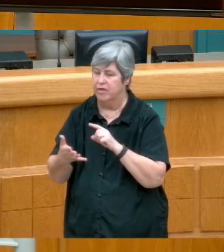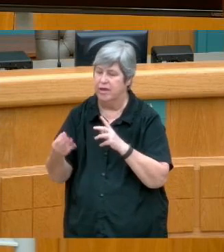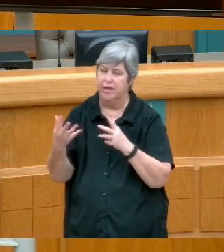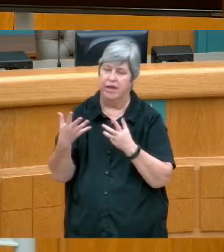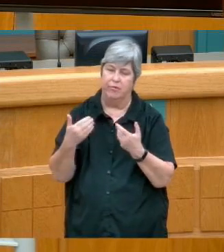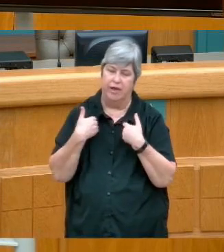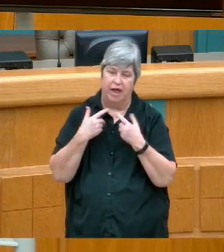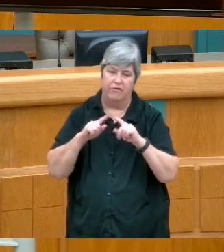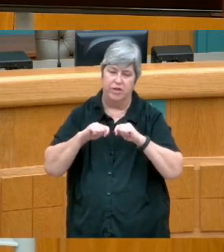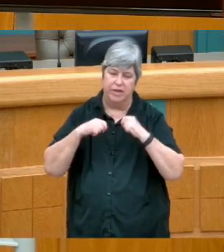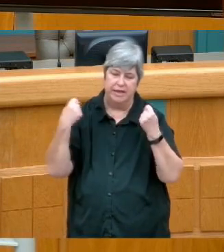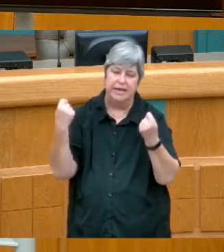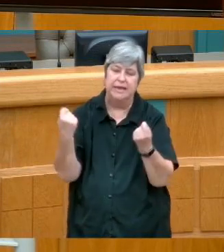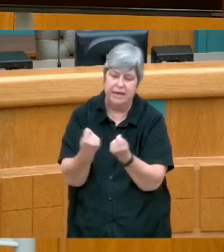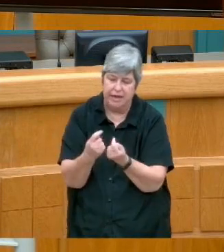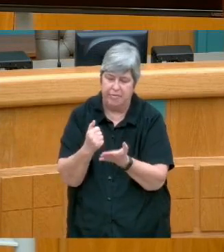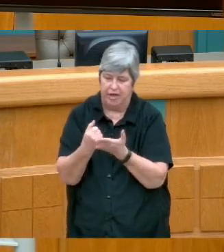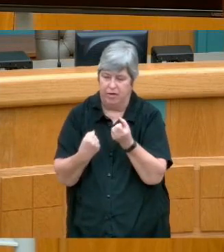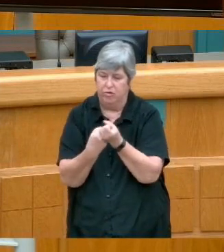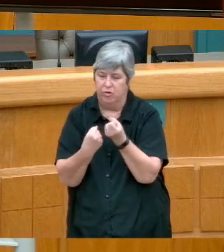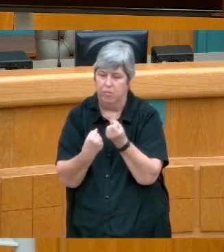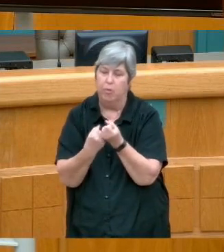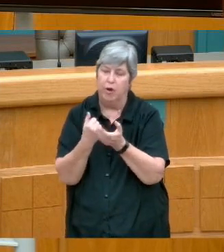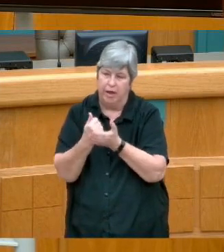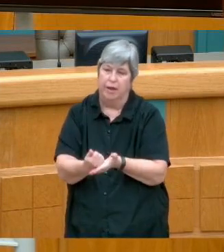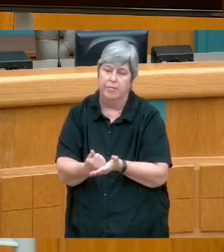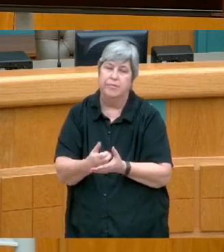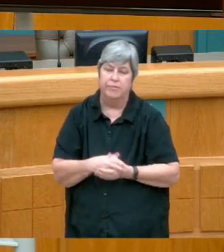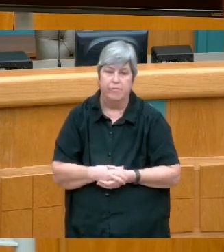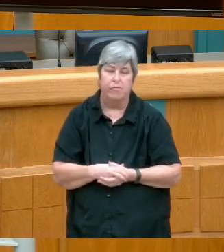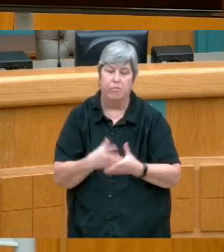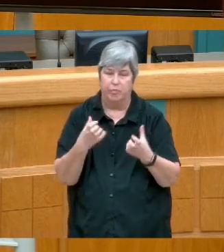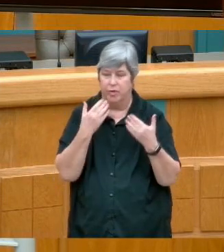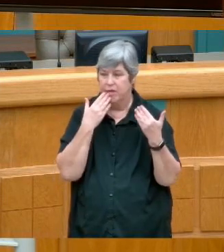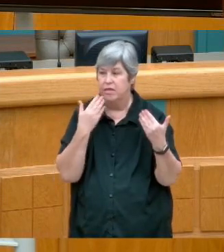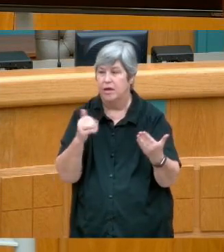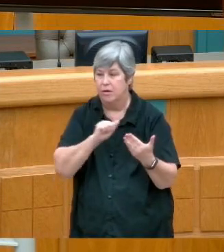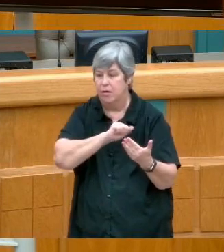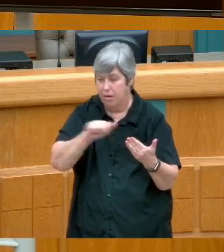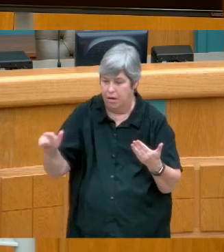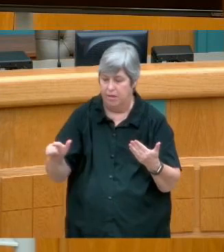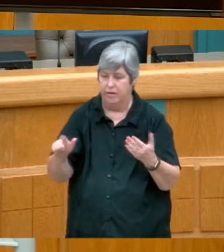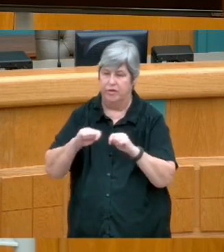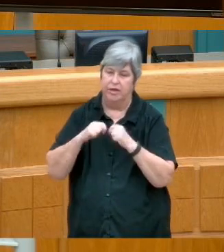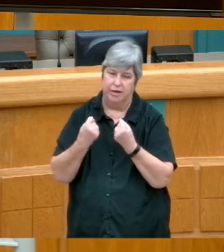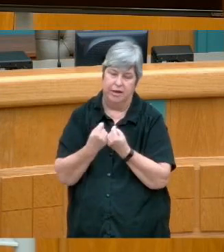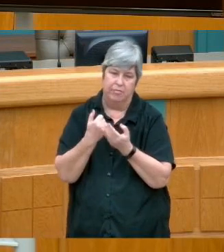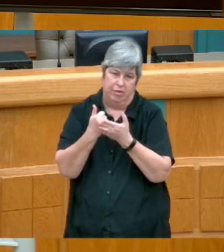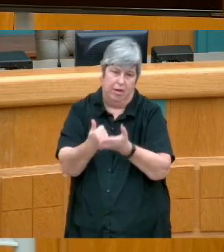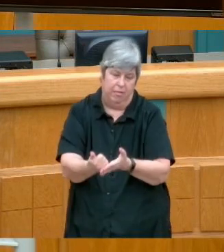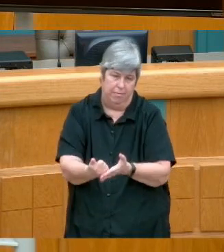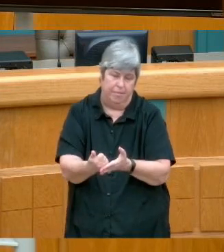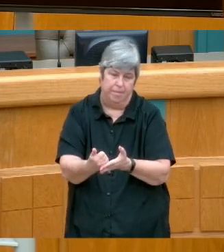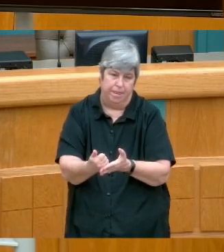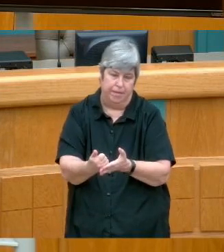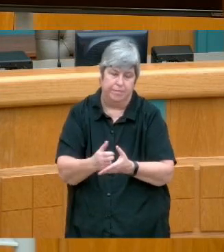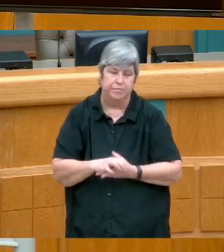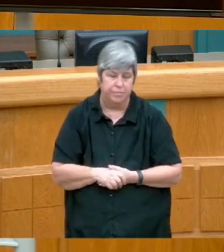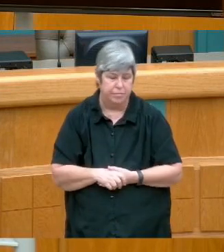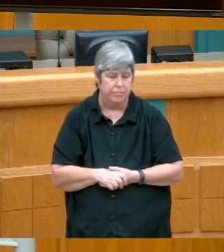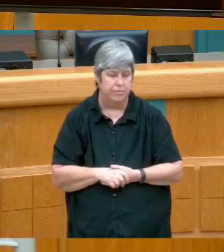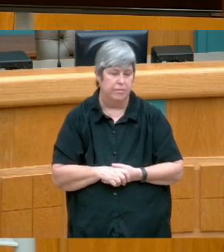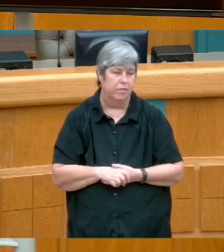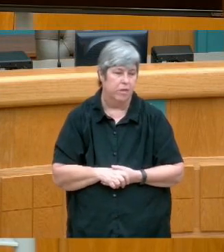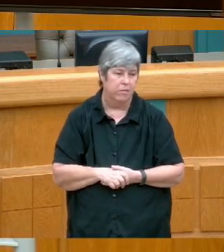and we have a whole team of support staff that keeps them going. So we want to thank all those teams to help our first